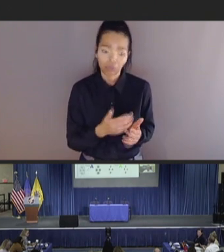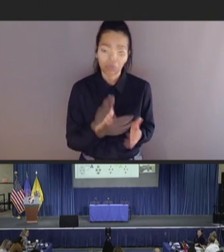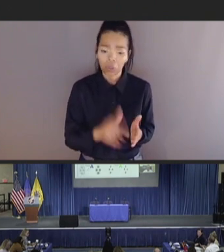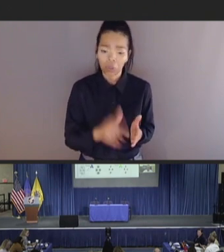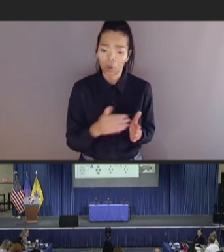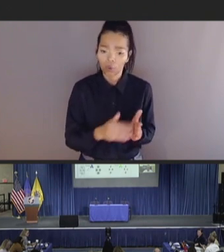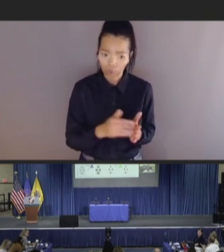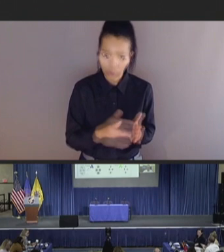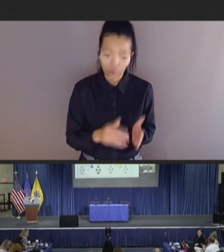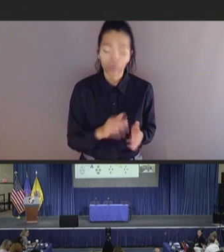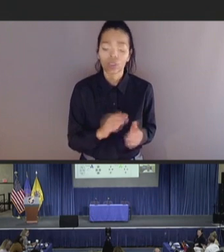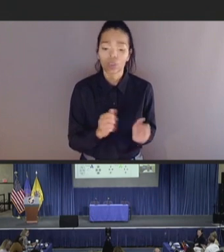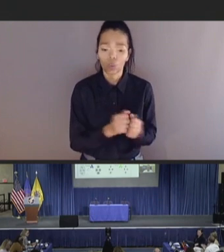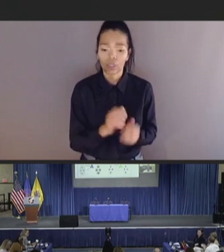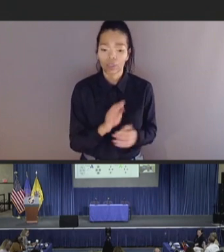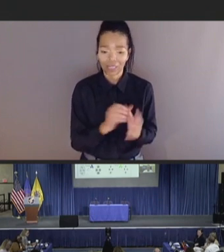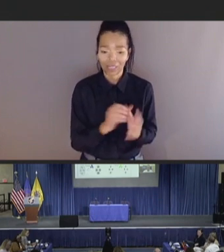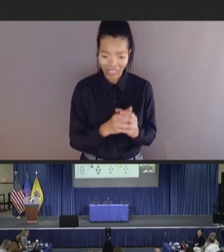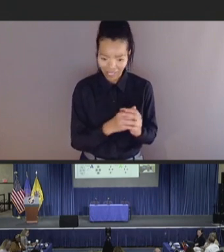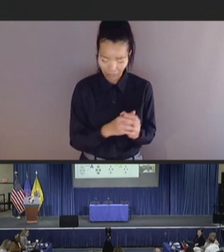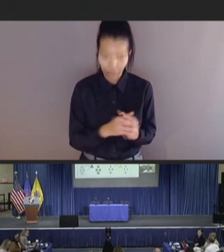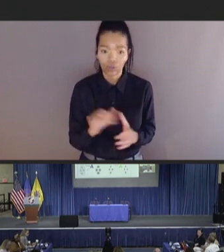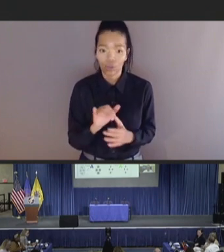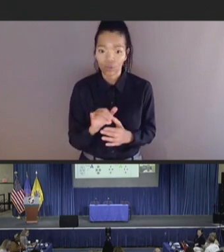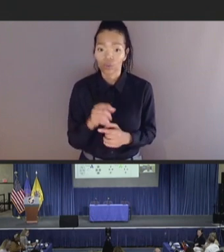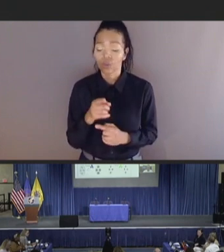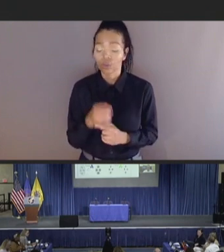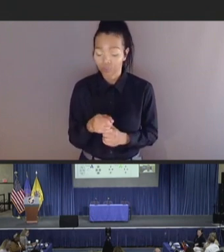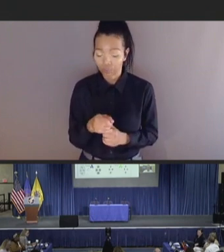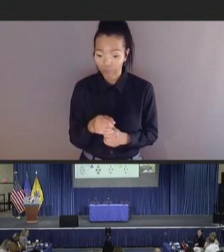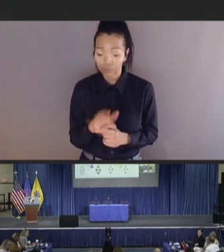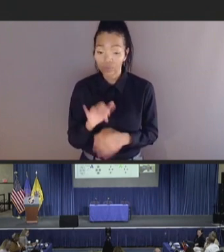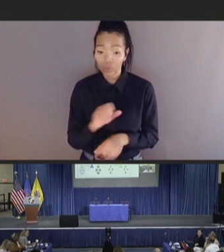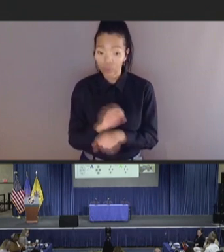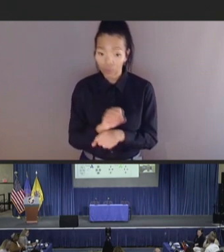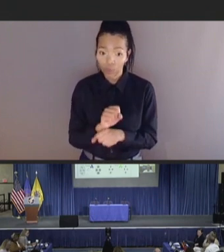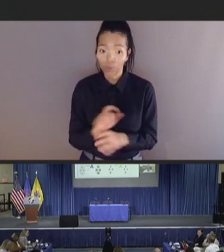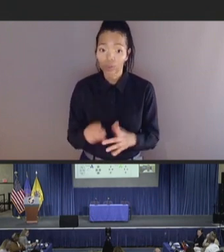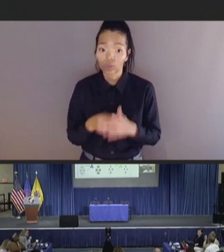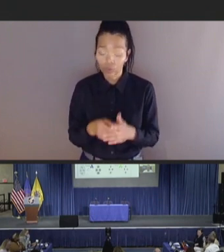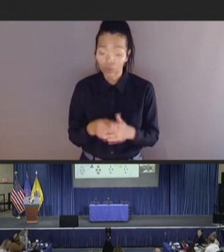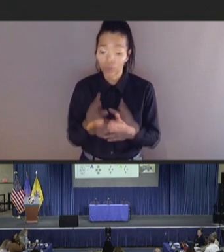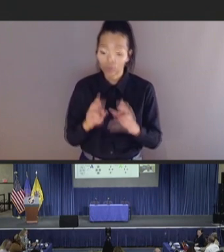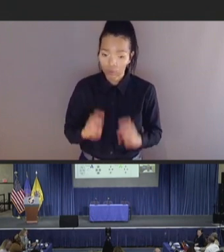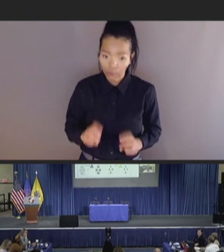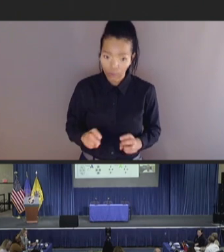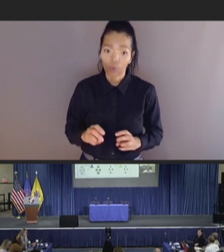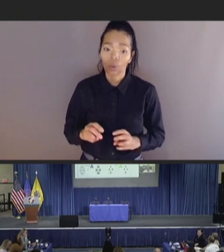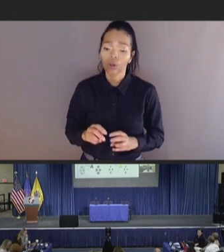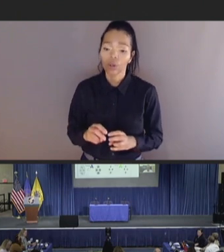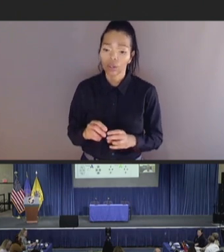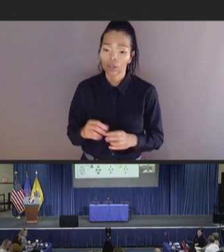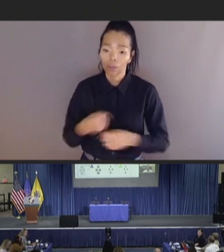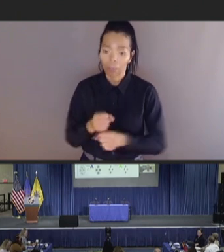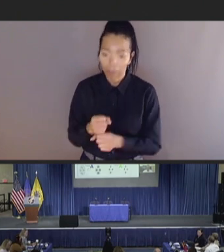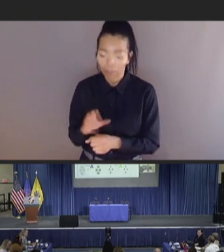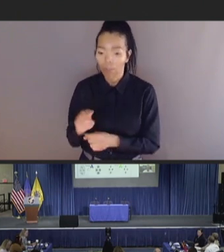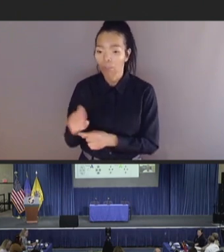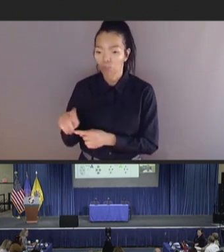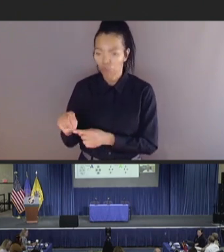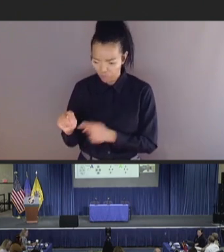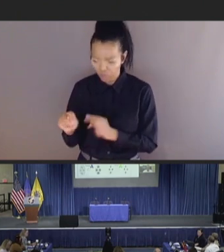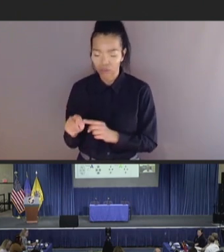B cells. We have also carried this work of starting to explore the boosting, and we can see that we are starting to guide those